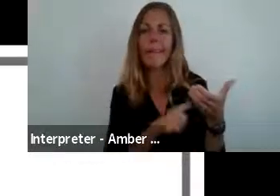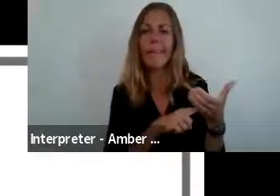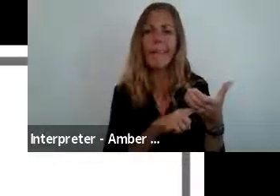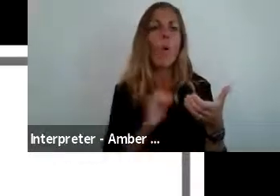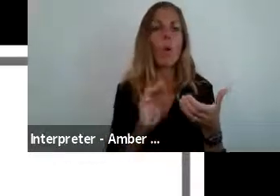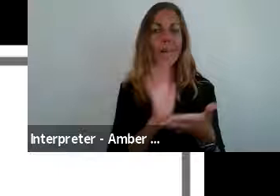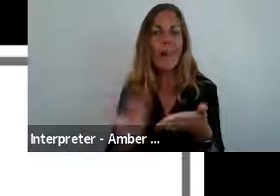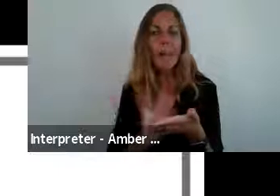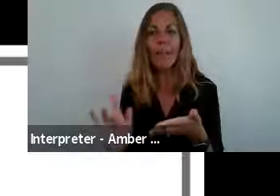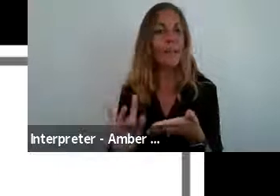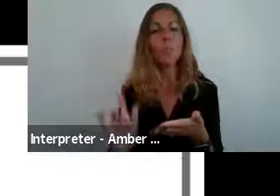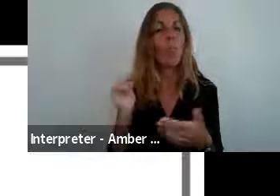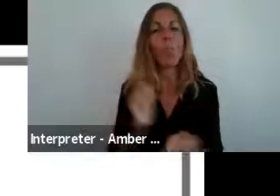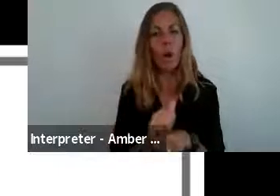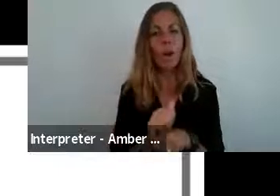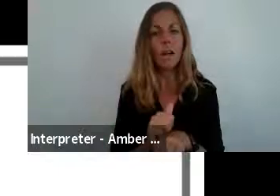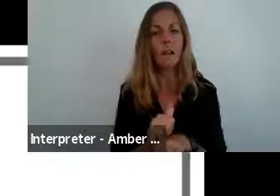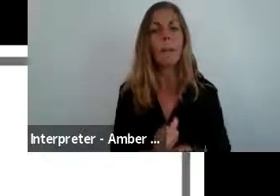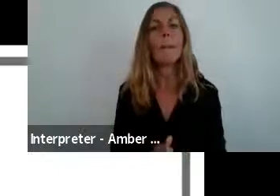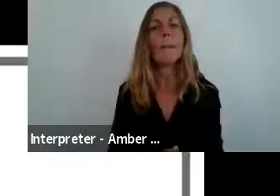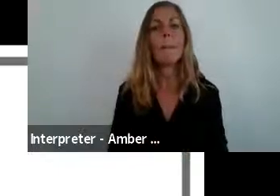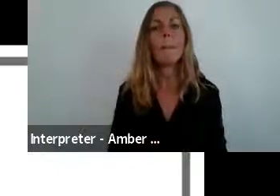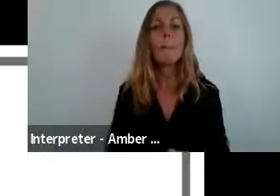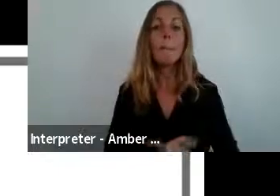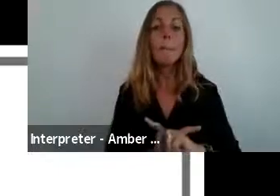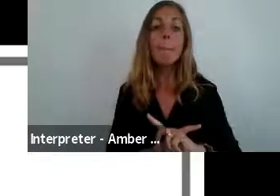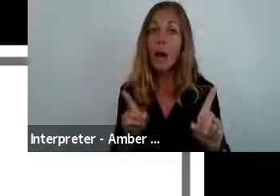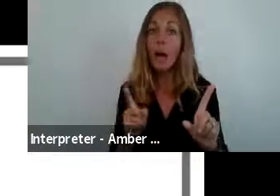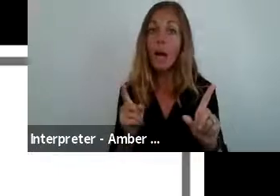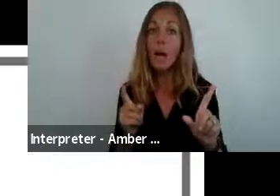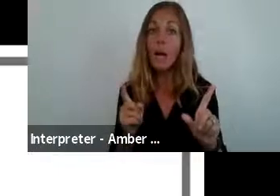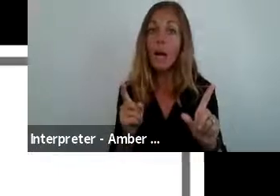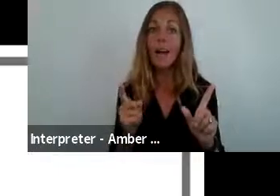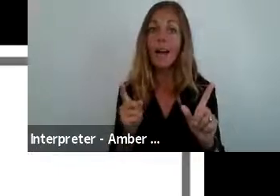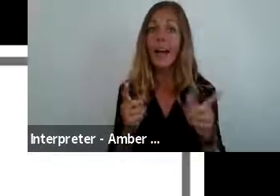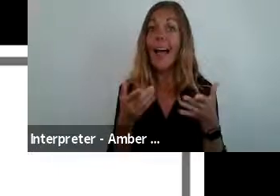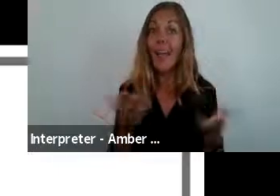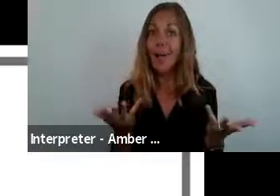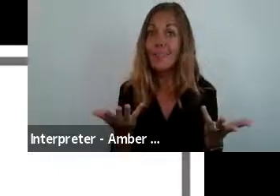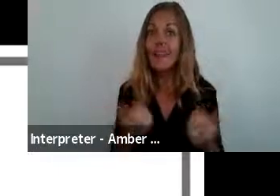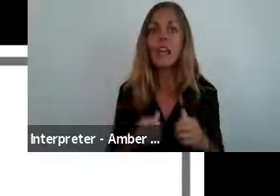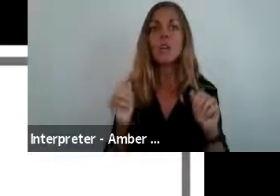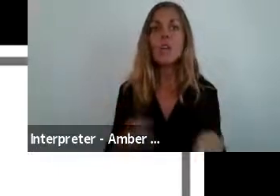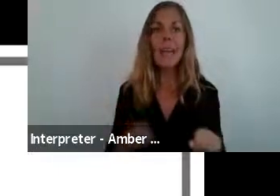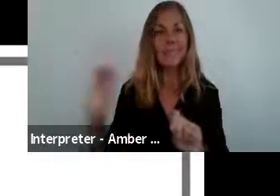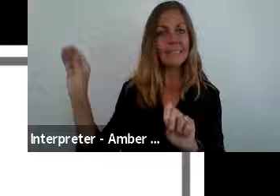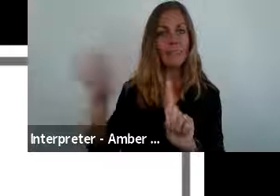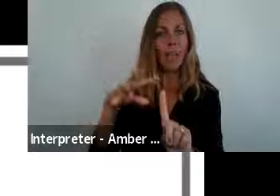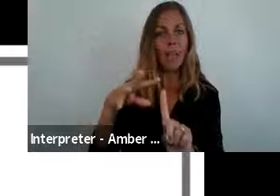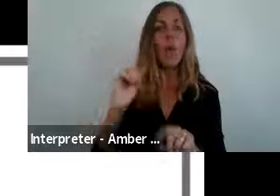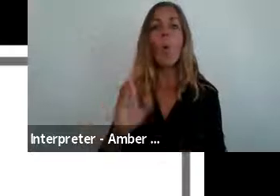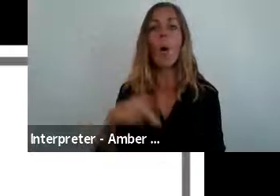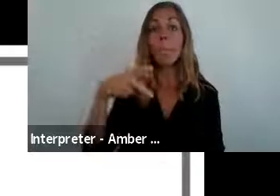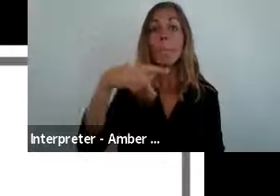tablet or if you're on a smartphone. And what it allows you to do is to pin or spotlight up